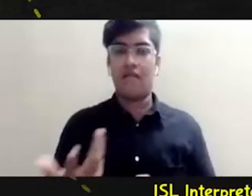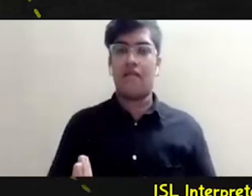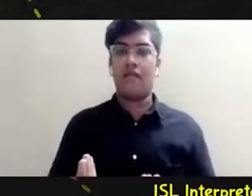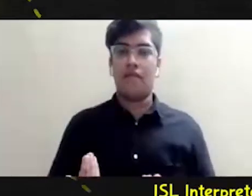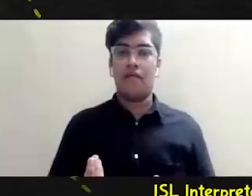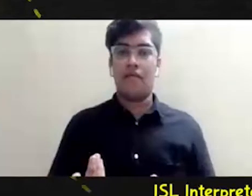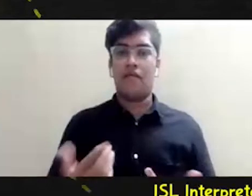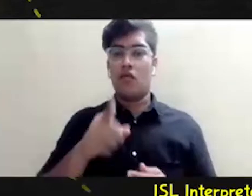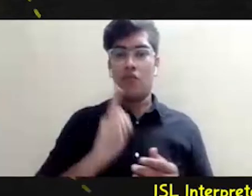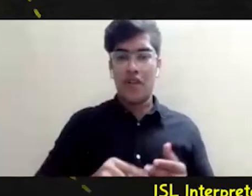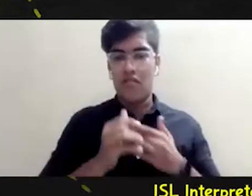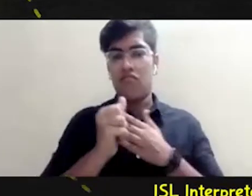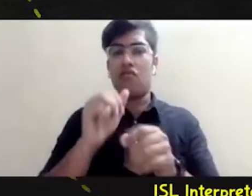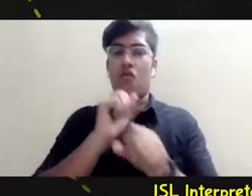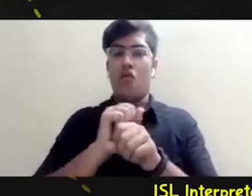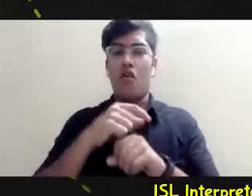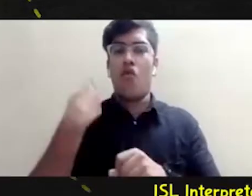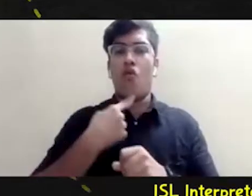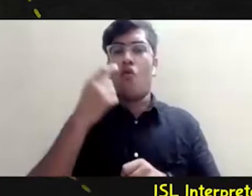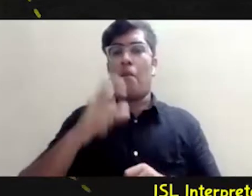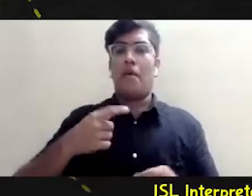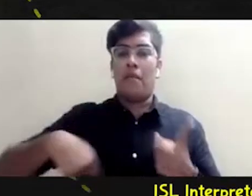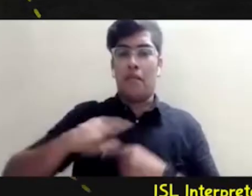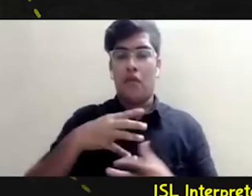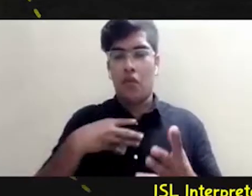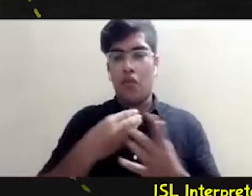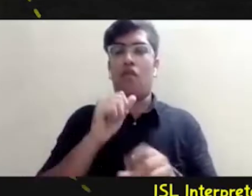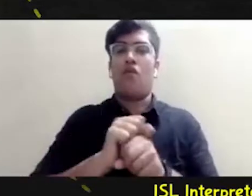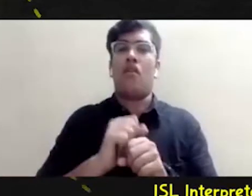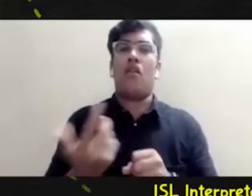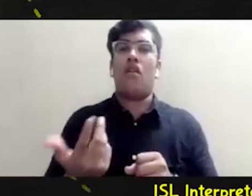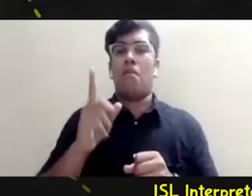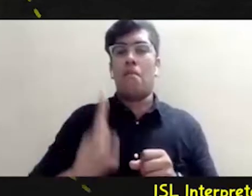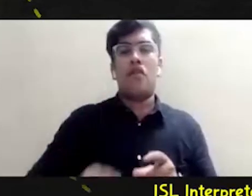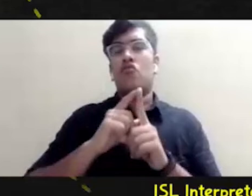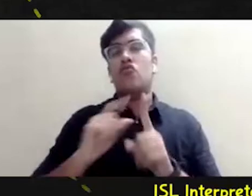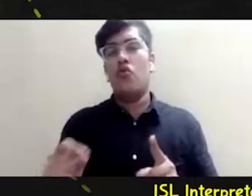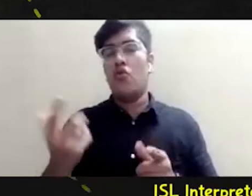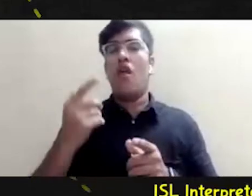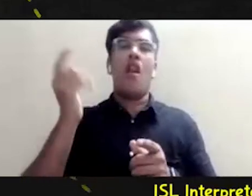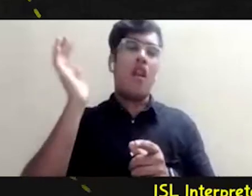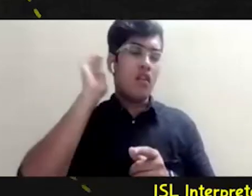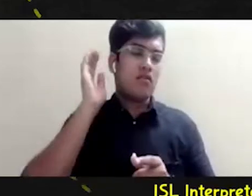to engage with enumerators need to make more conscious efforts to actually go and listen to